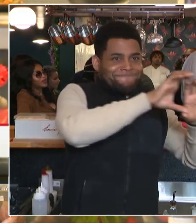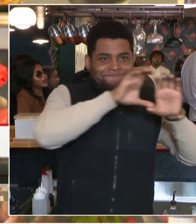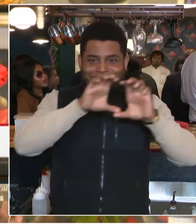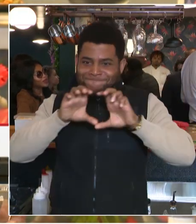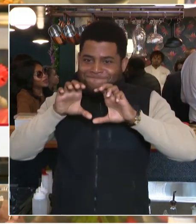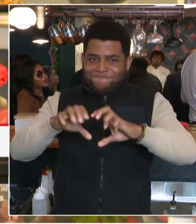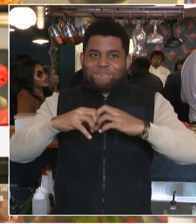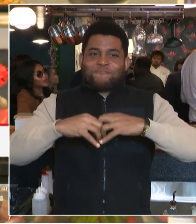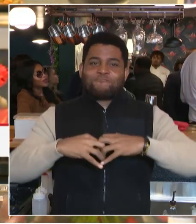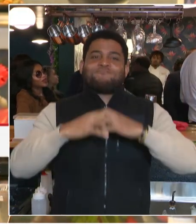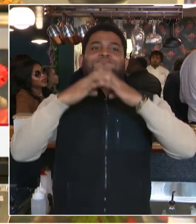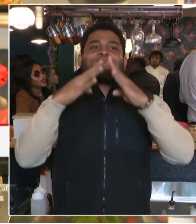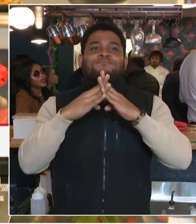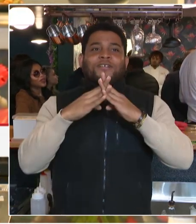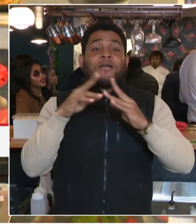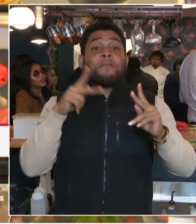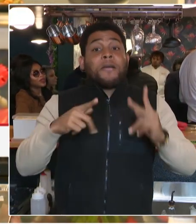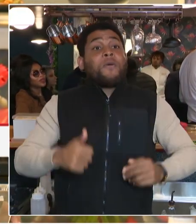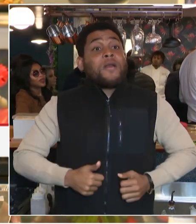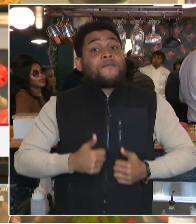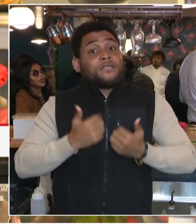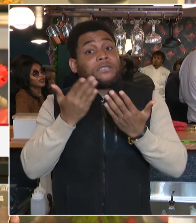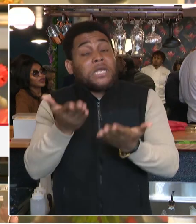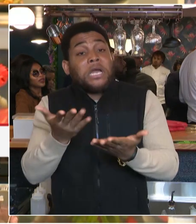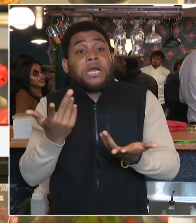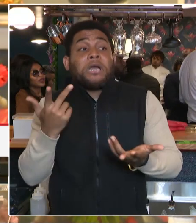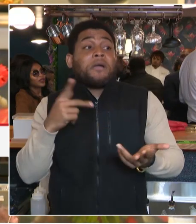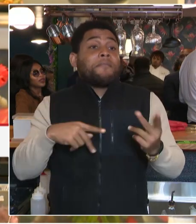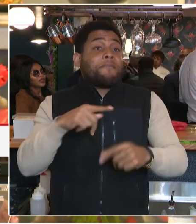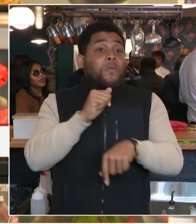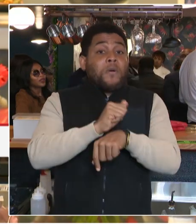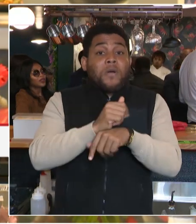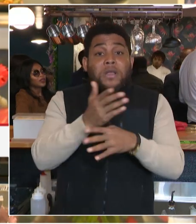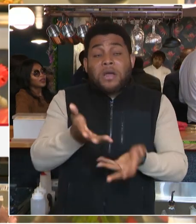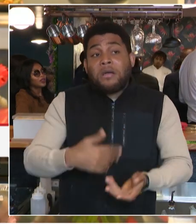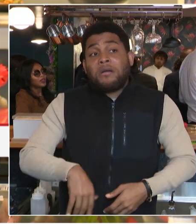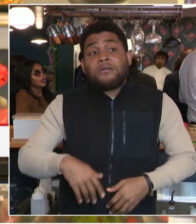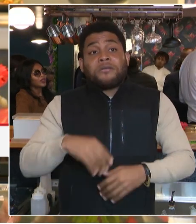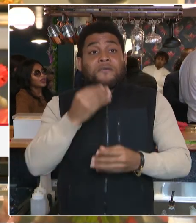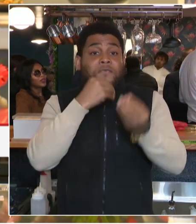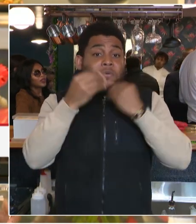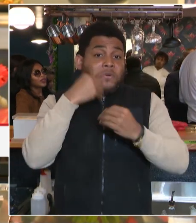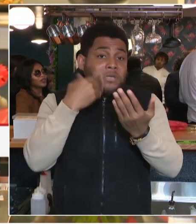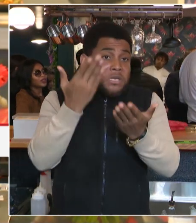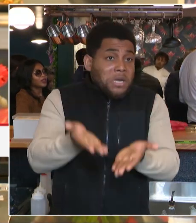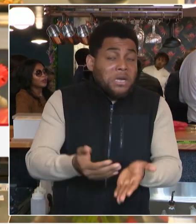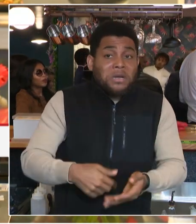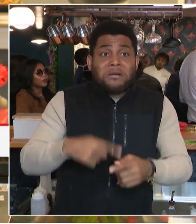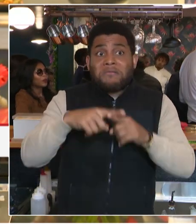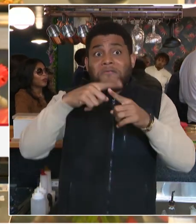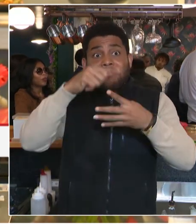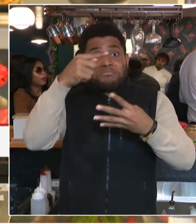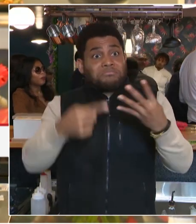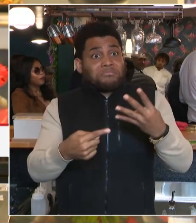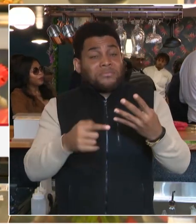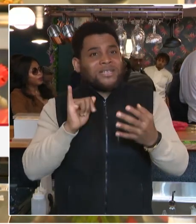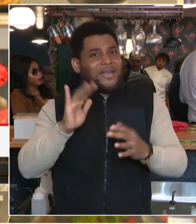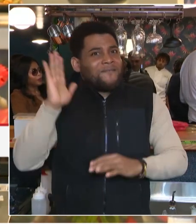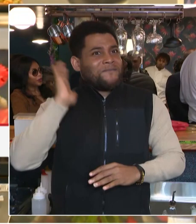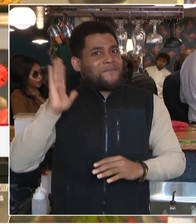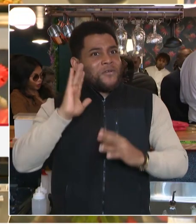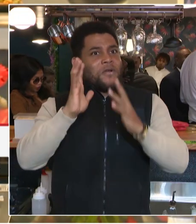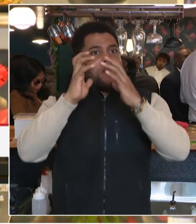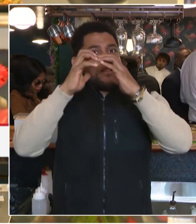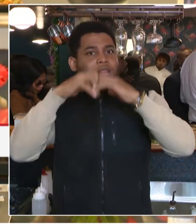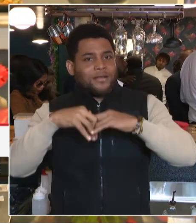have built a pretty premier retail center that didn't exist in the district prior to that.